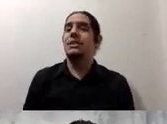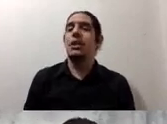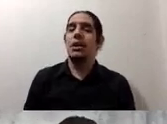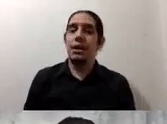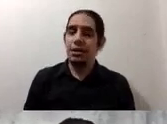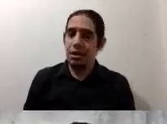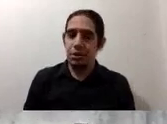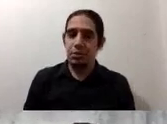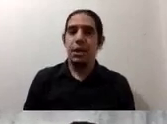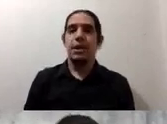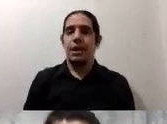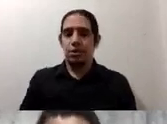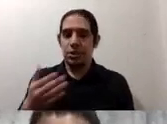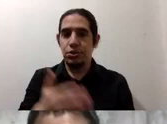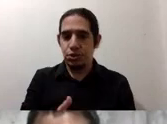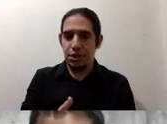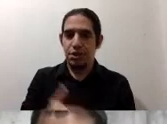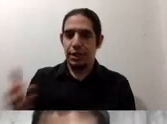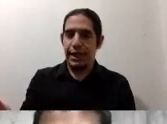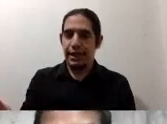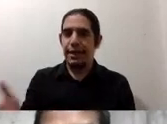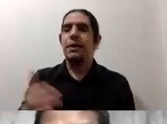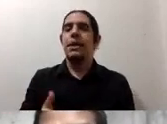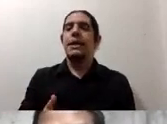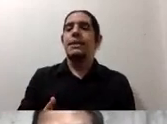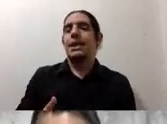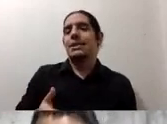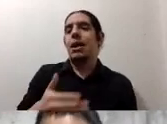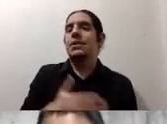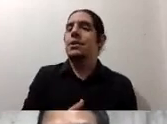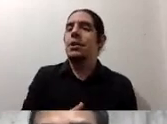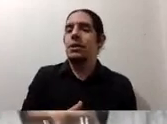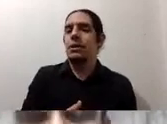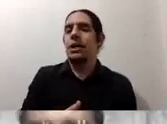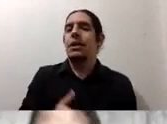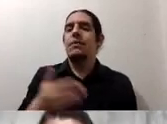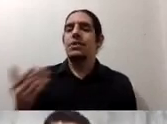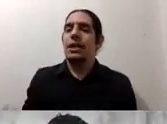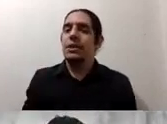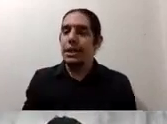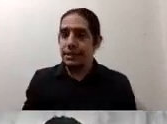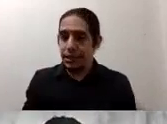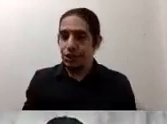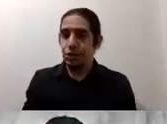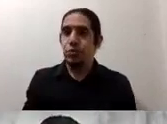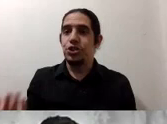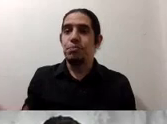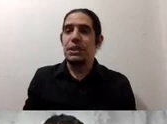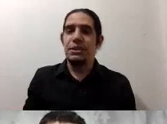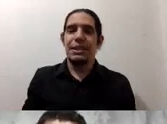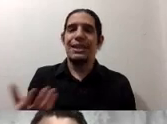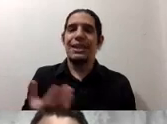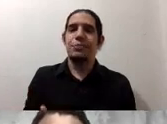because it has undergone, according to Trudgill and Hannah, it has undergone standardization,